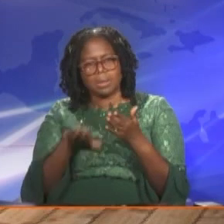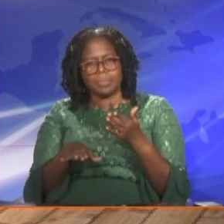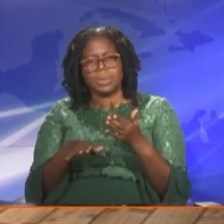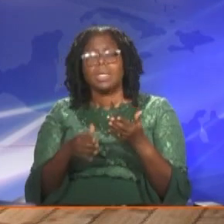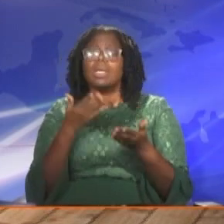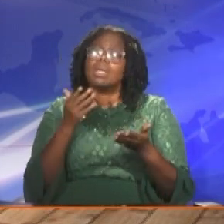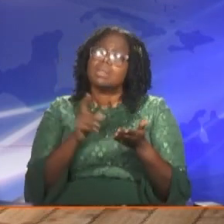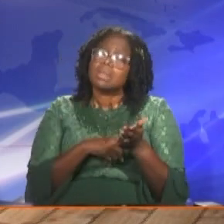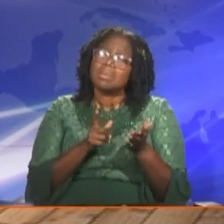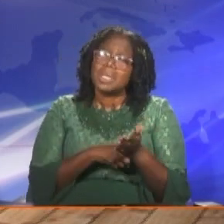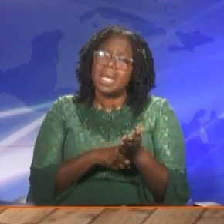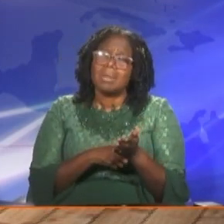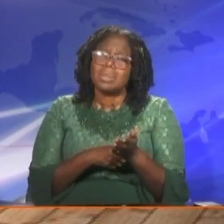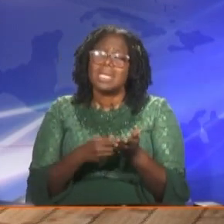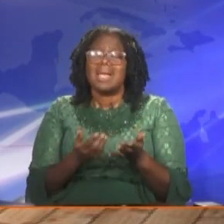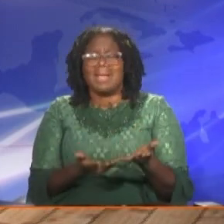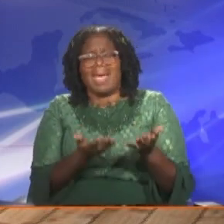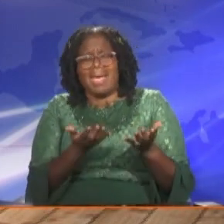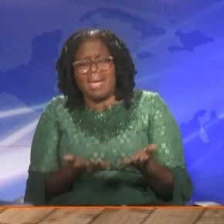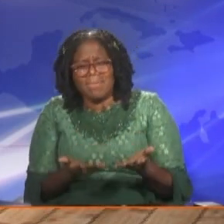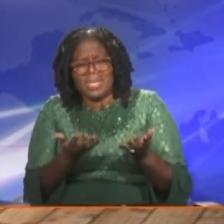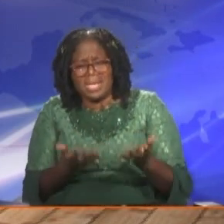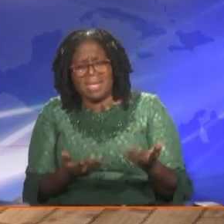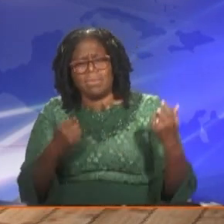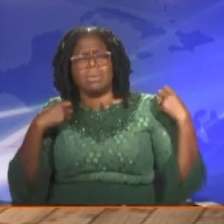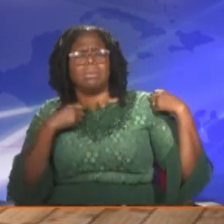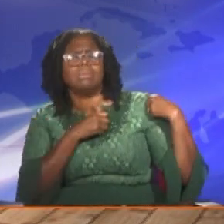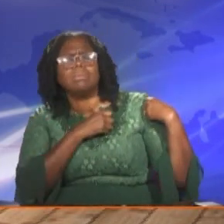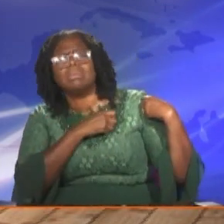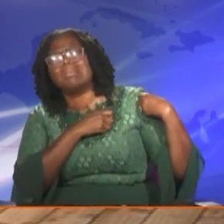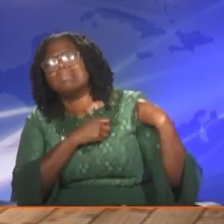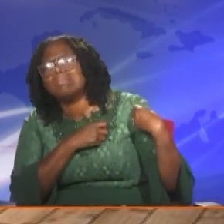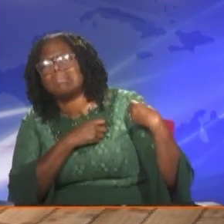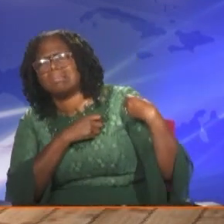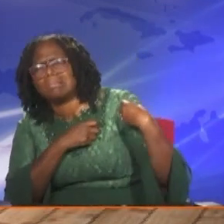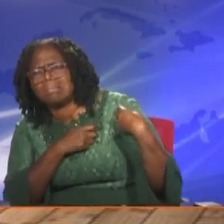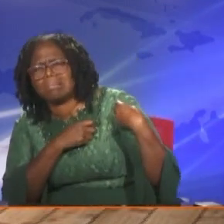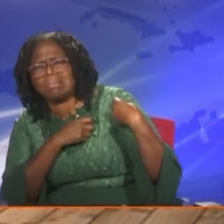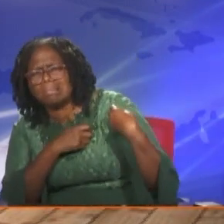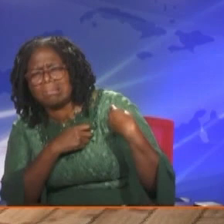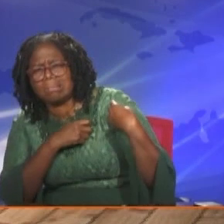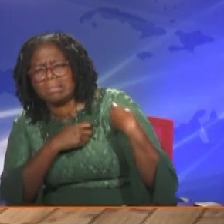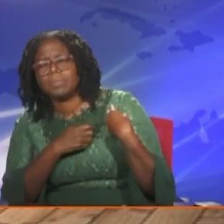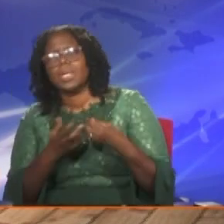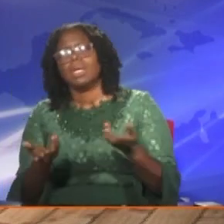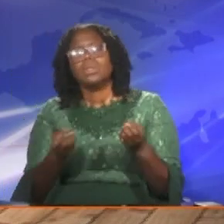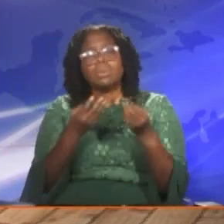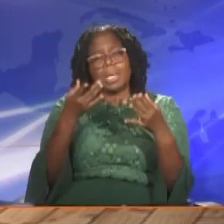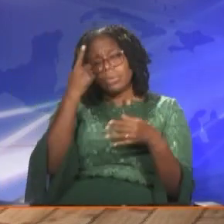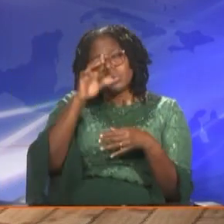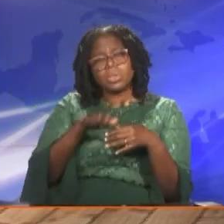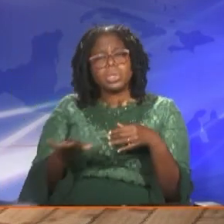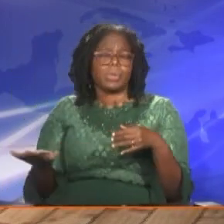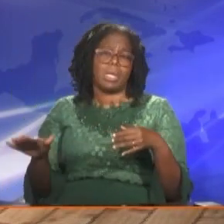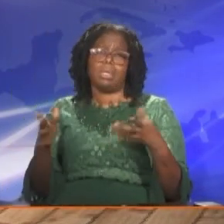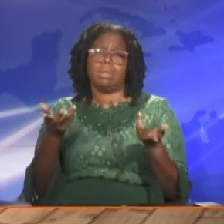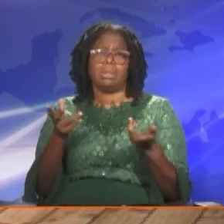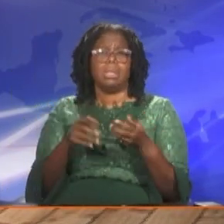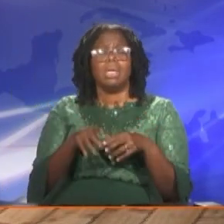loads that their body can physically carry. And this can create problems for them, their physical growth later on in